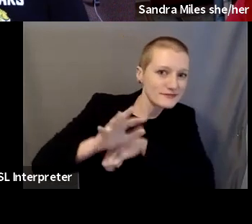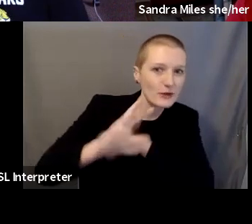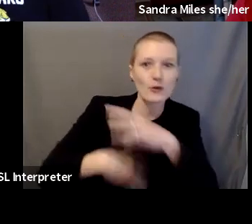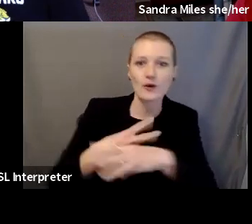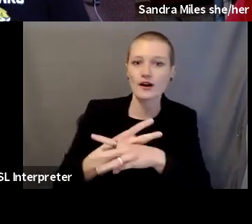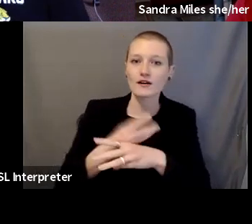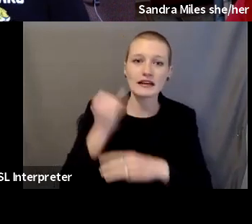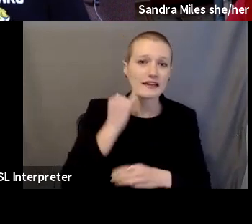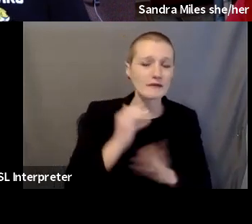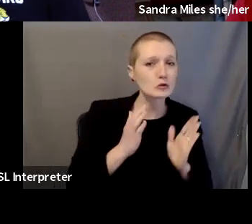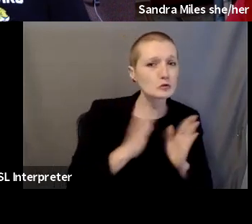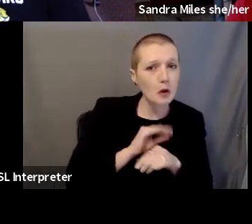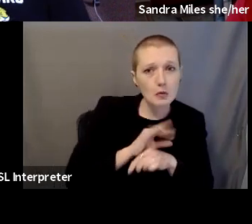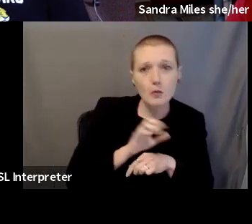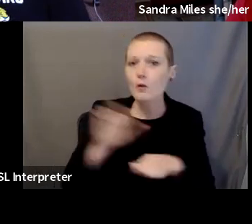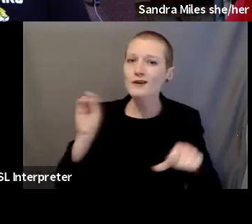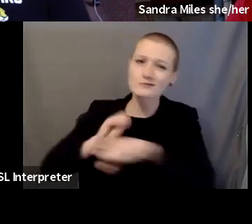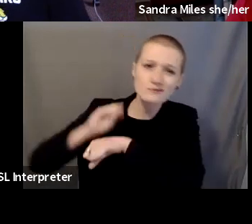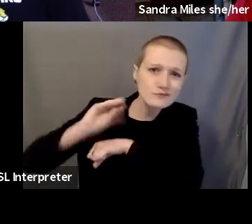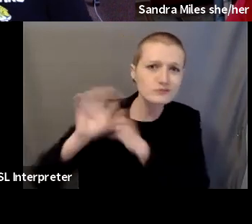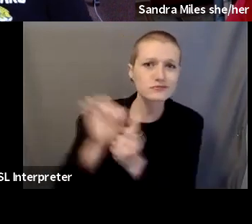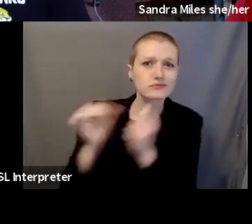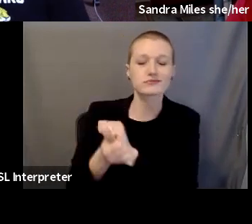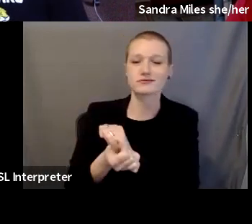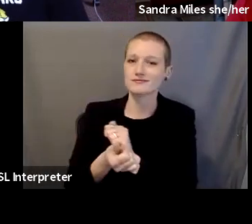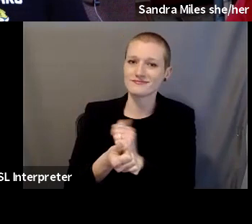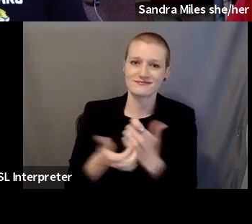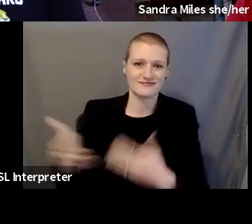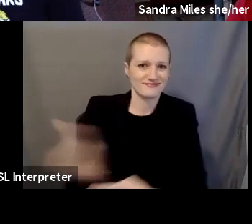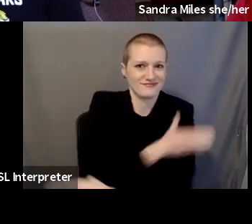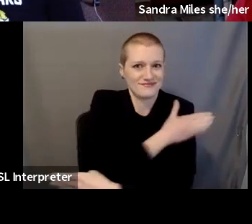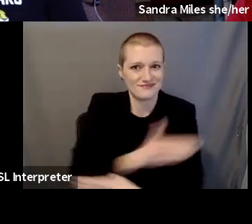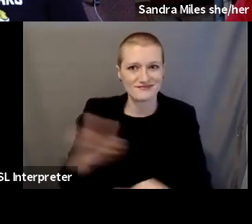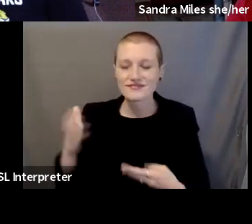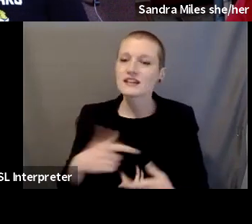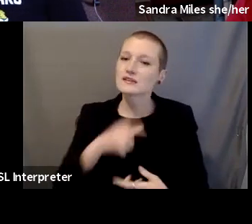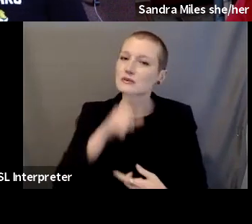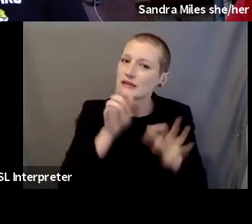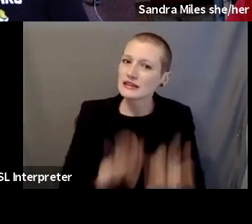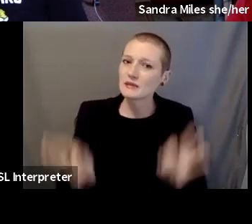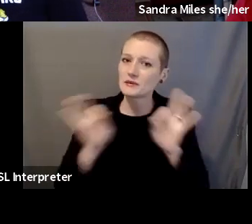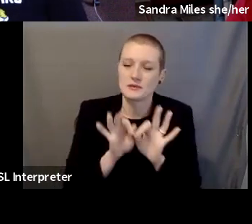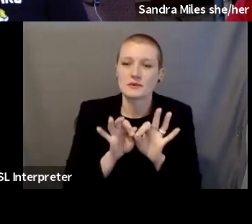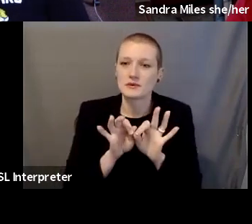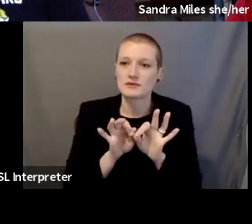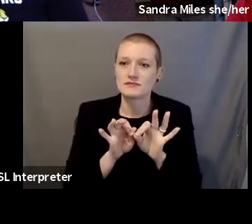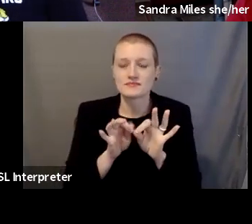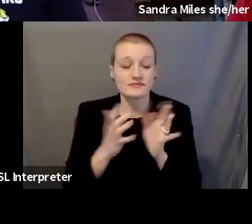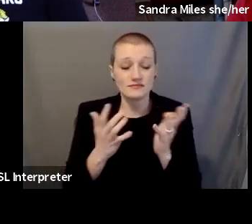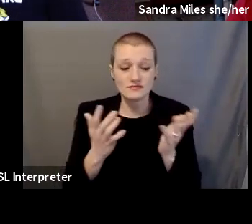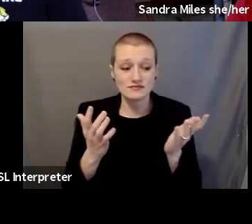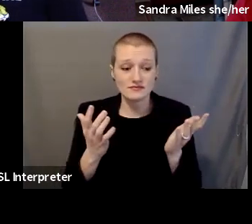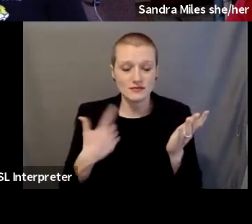big. And it's just, you know, yeah, it's really important that we have to kind of